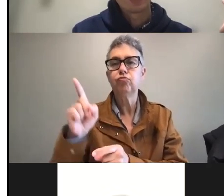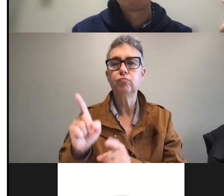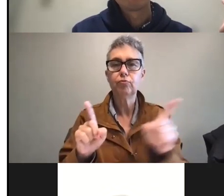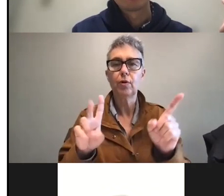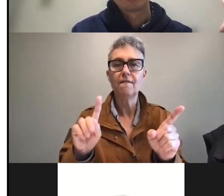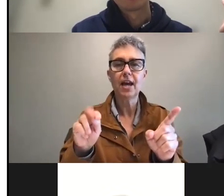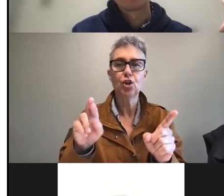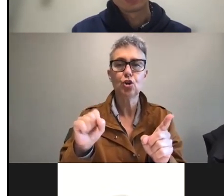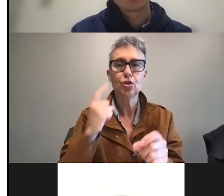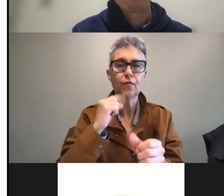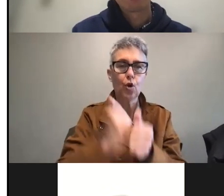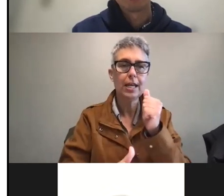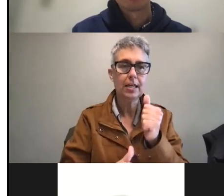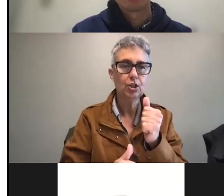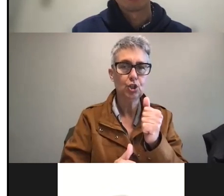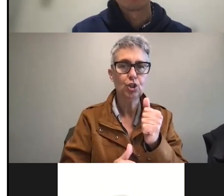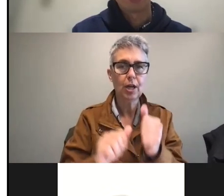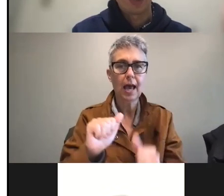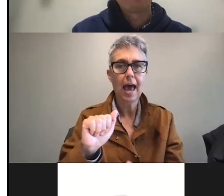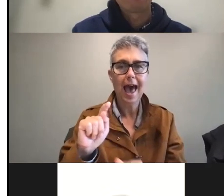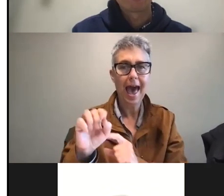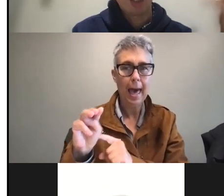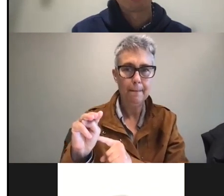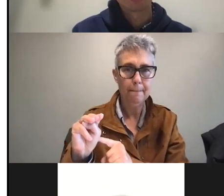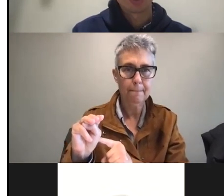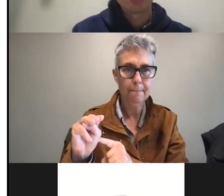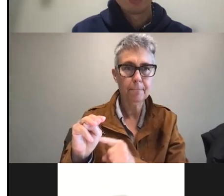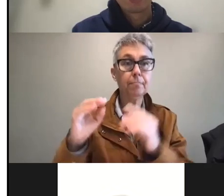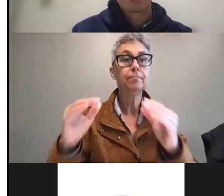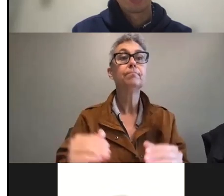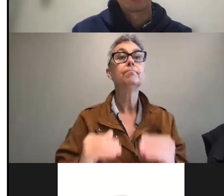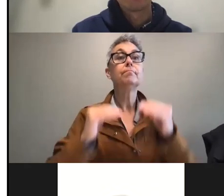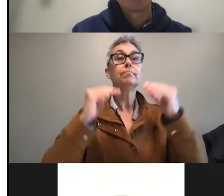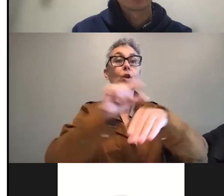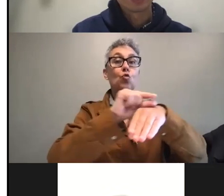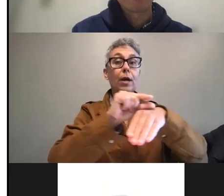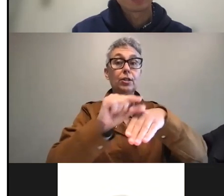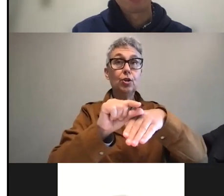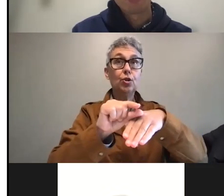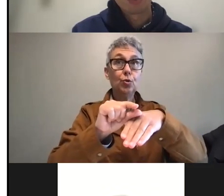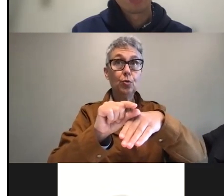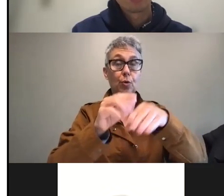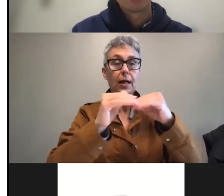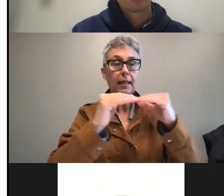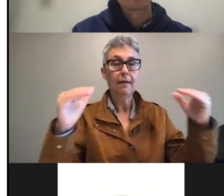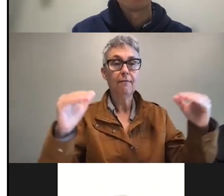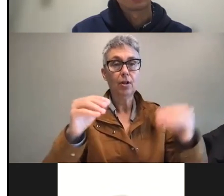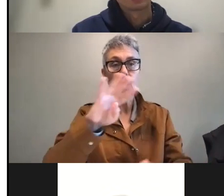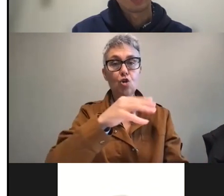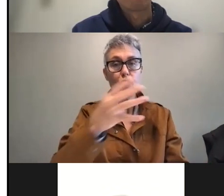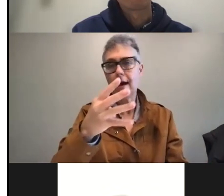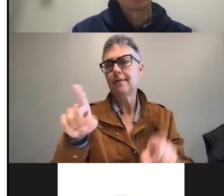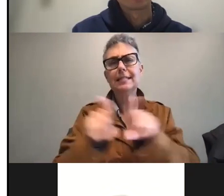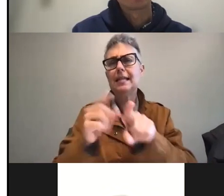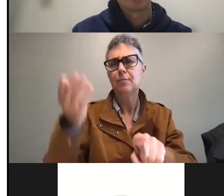We have the residue level graph convolution, which is the same as before. You